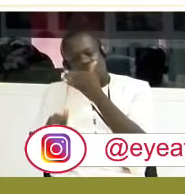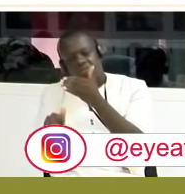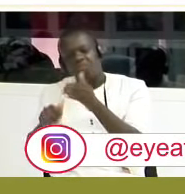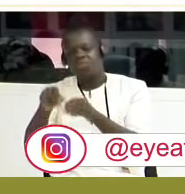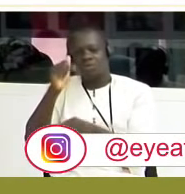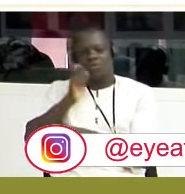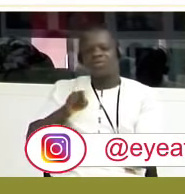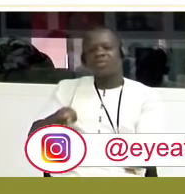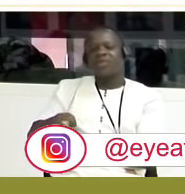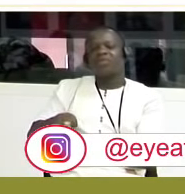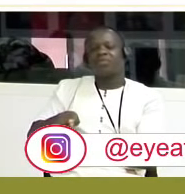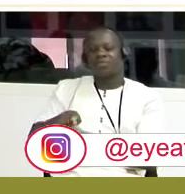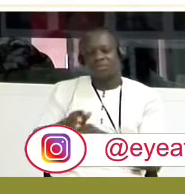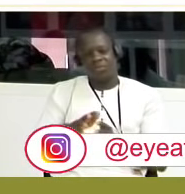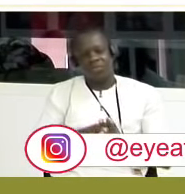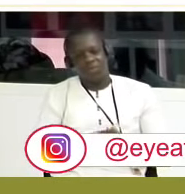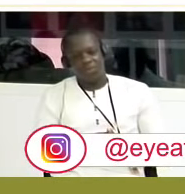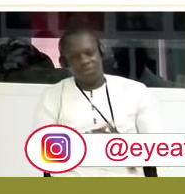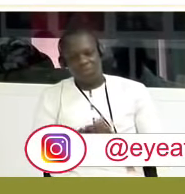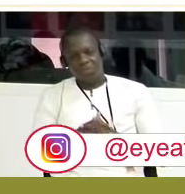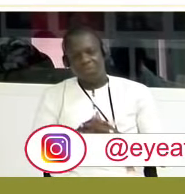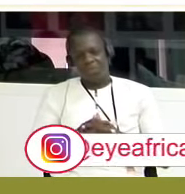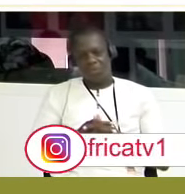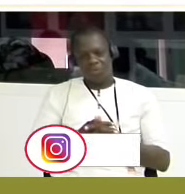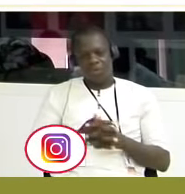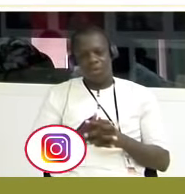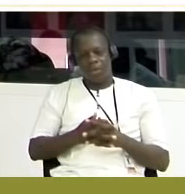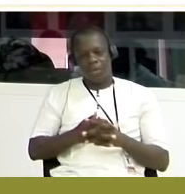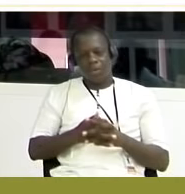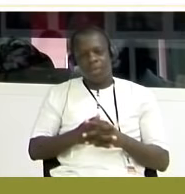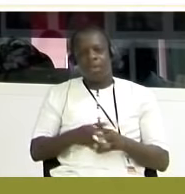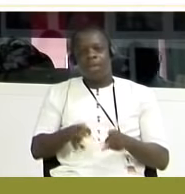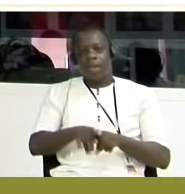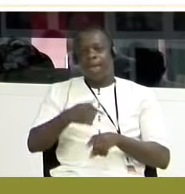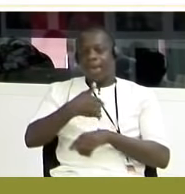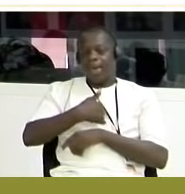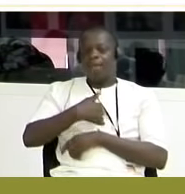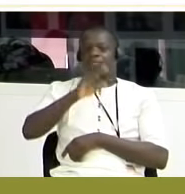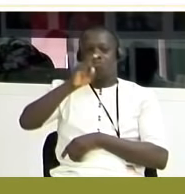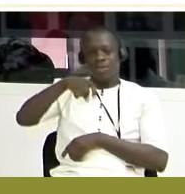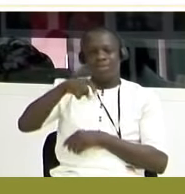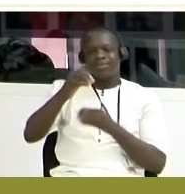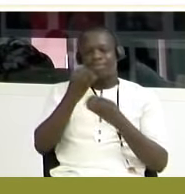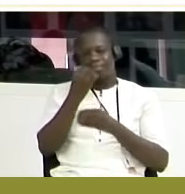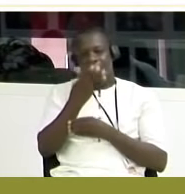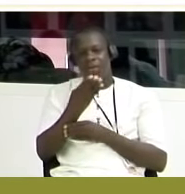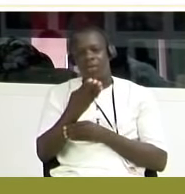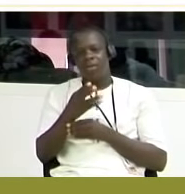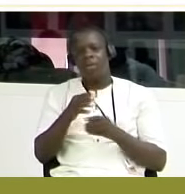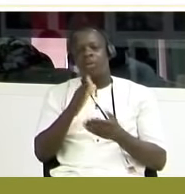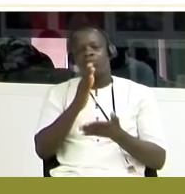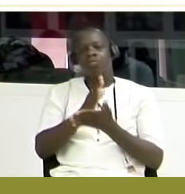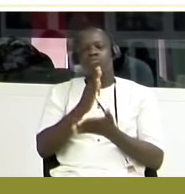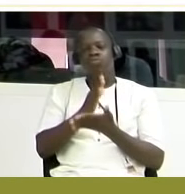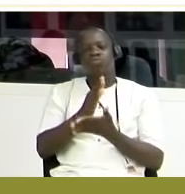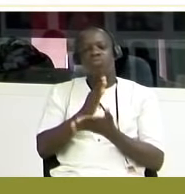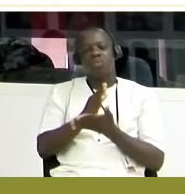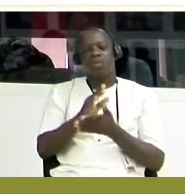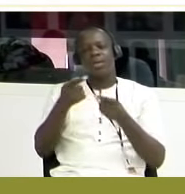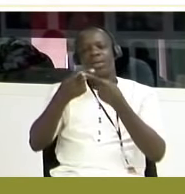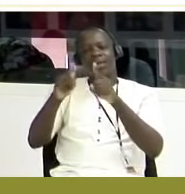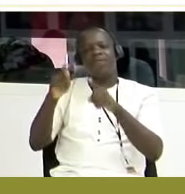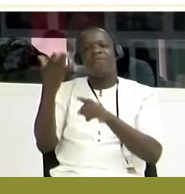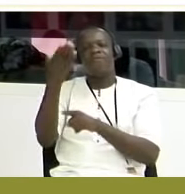I must say, of course, is contrary to